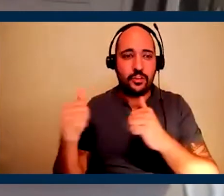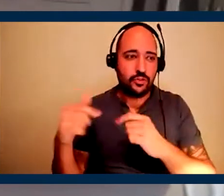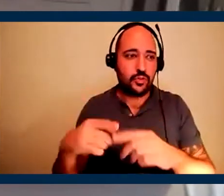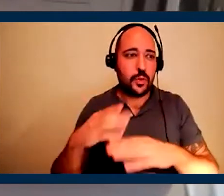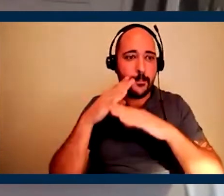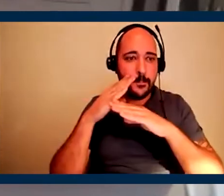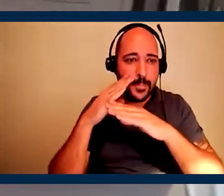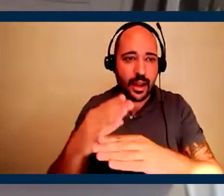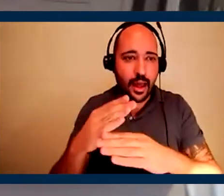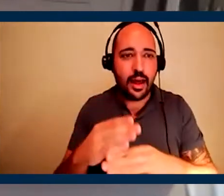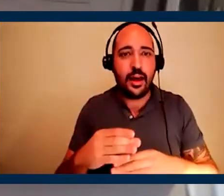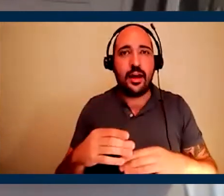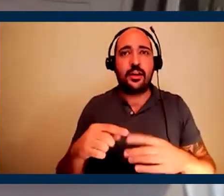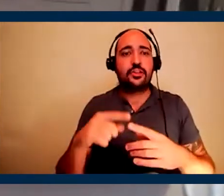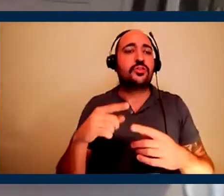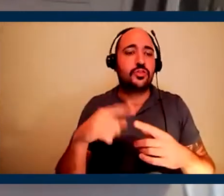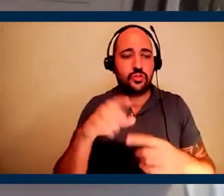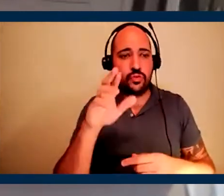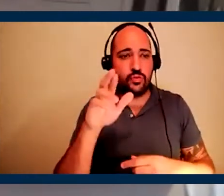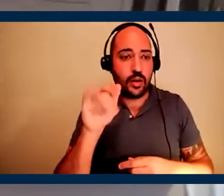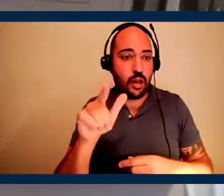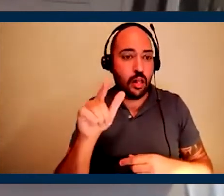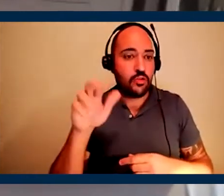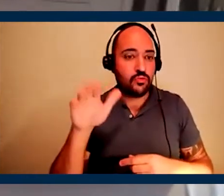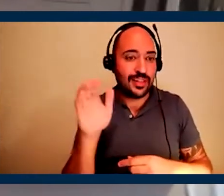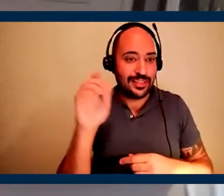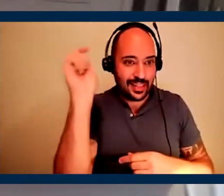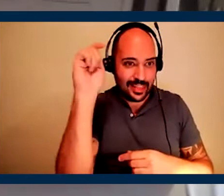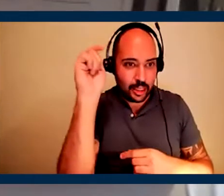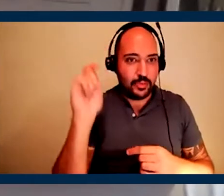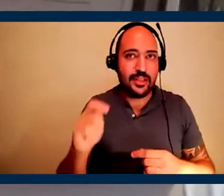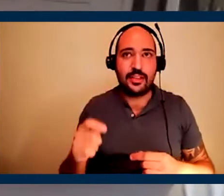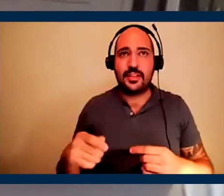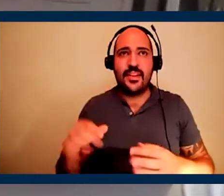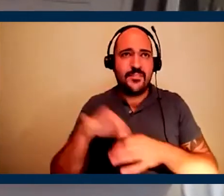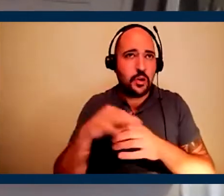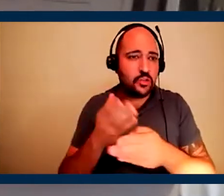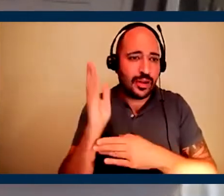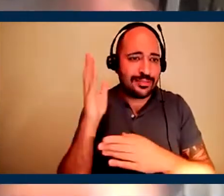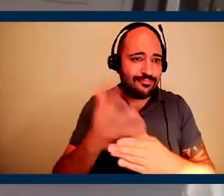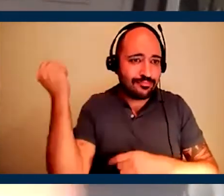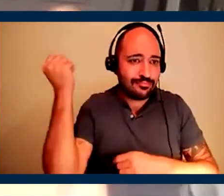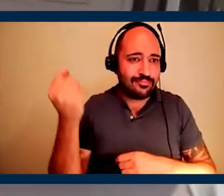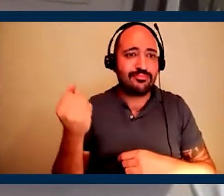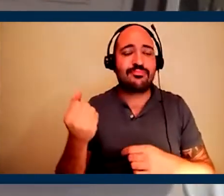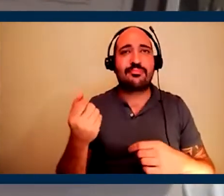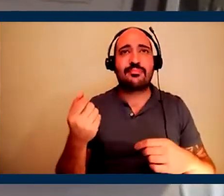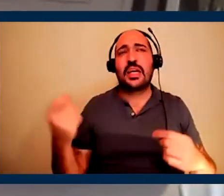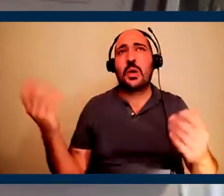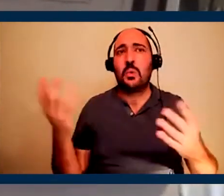block critical race theory being taught and voting rights and whatnot. What are your thoughts about this difference of